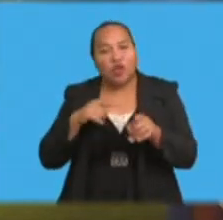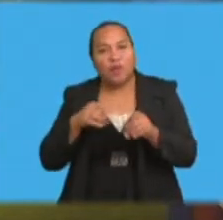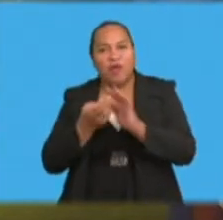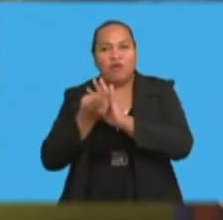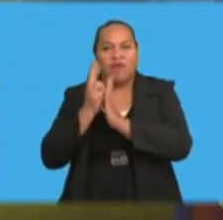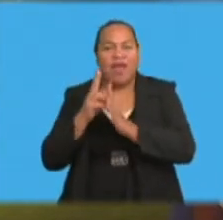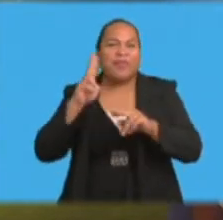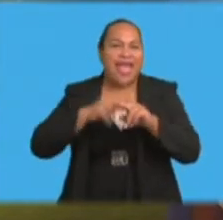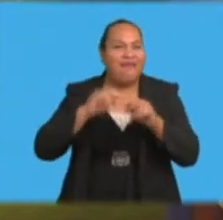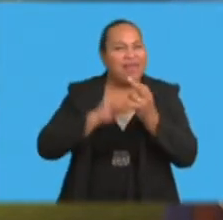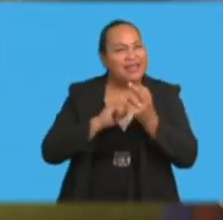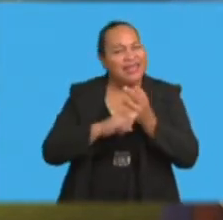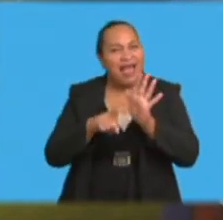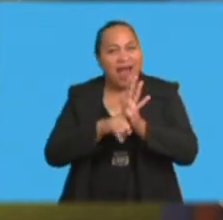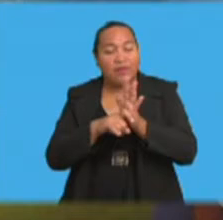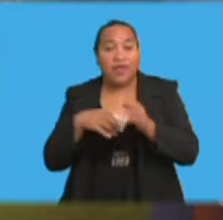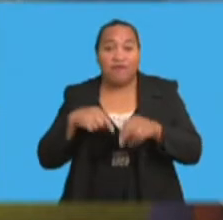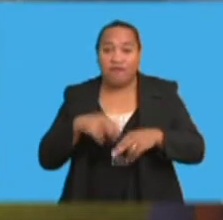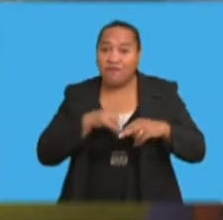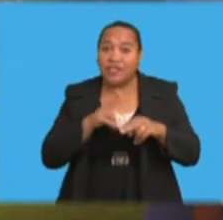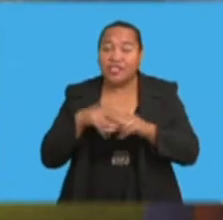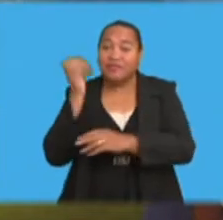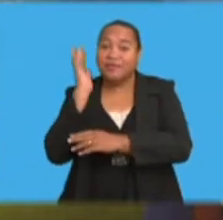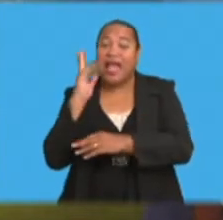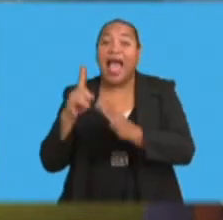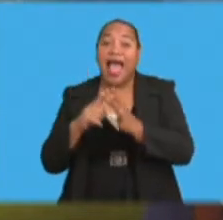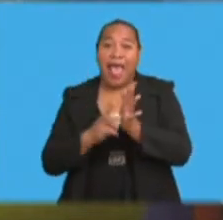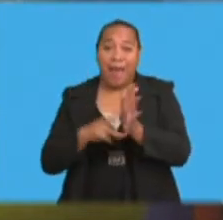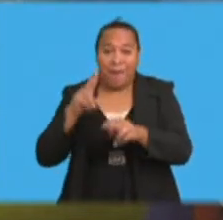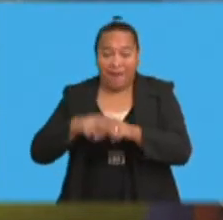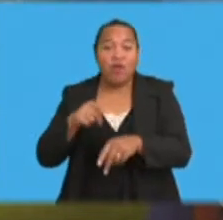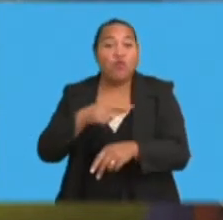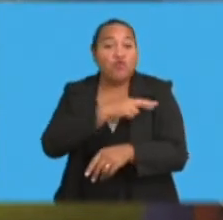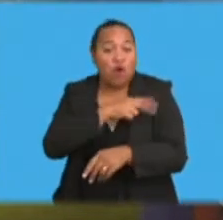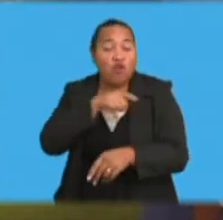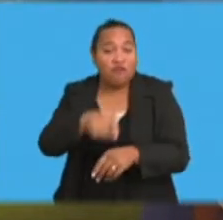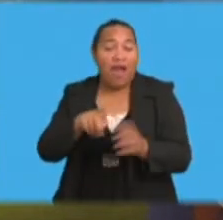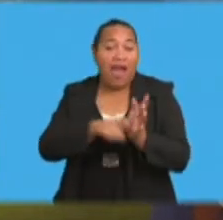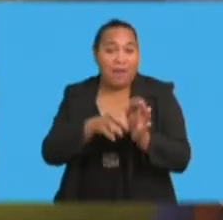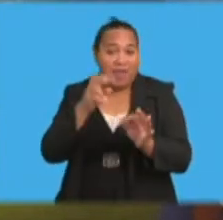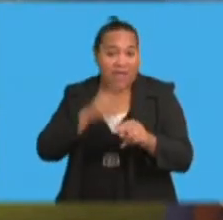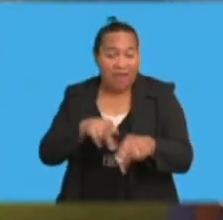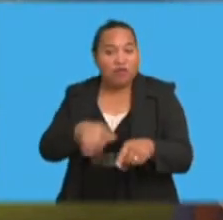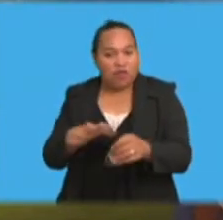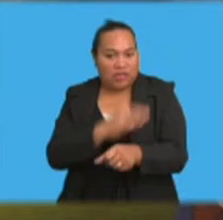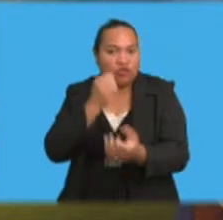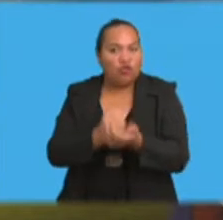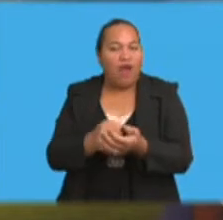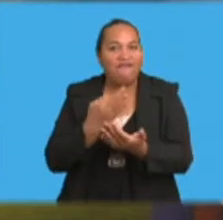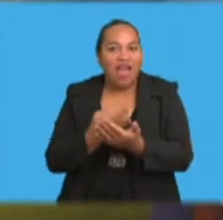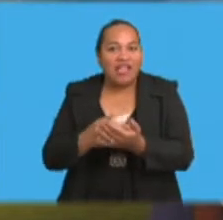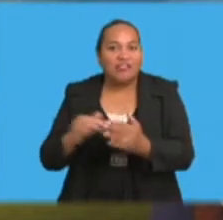the FSSR, for Fiji that was conducted by the IMF, the role of the RBF in ensuring financial